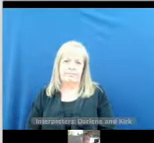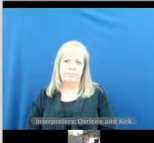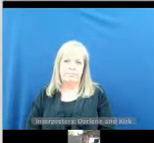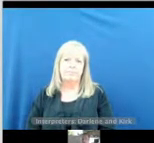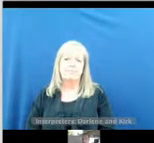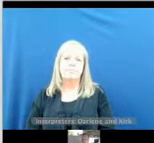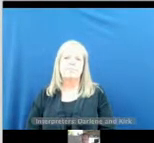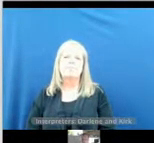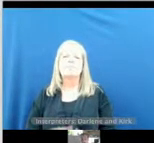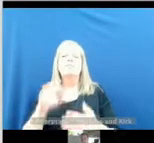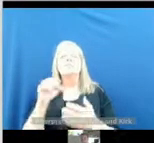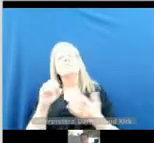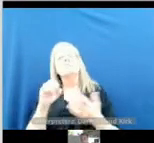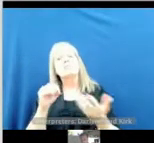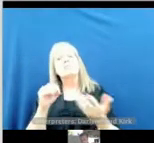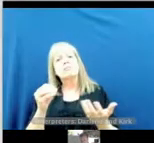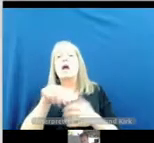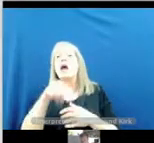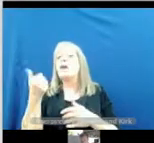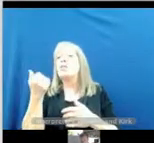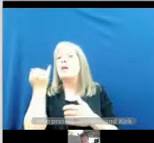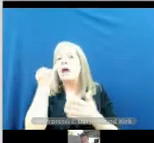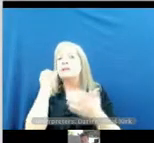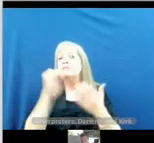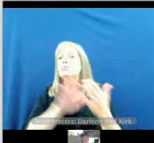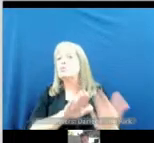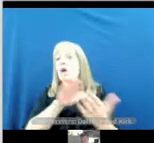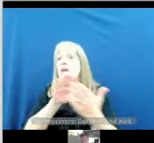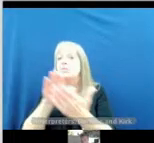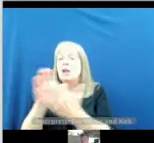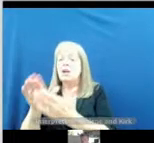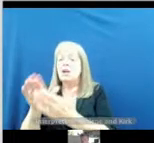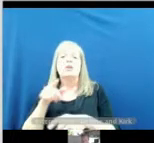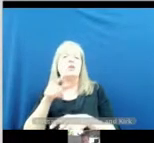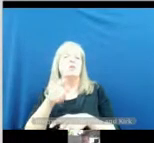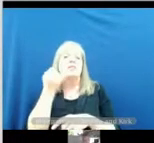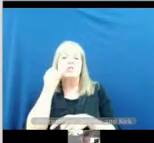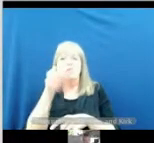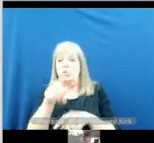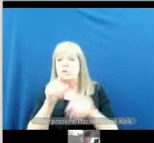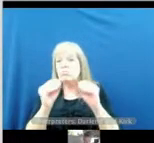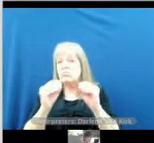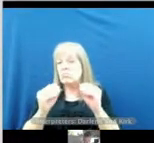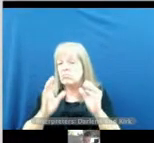So some other strategies. So as an instructor or a teacher in any respect,